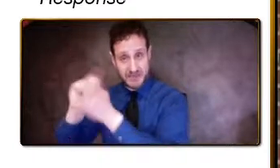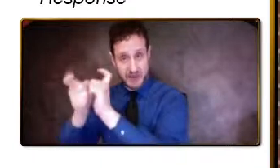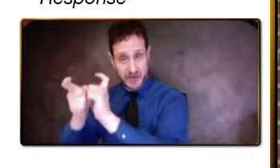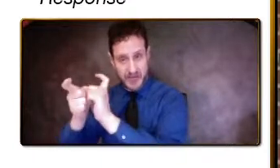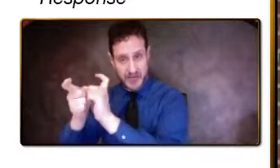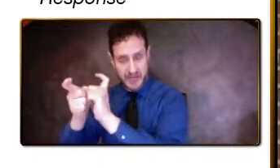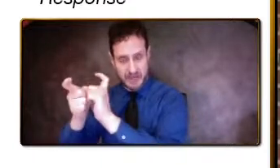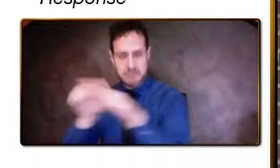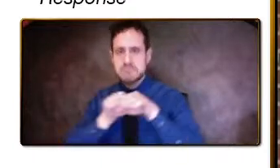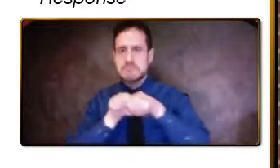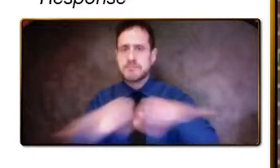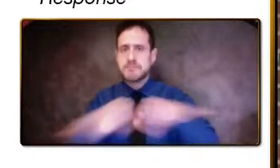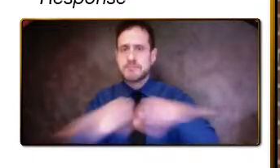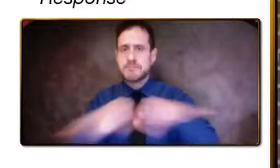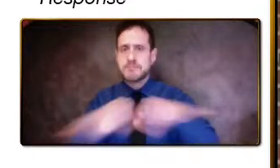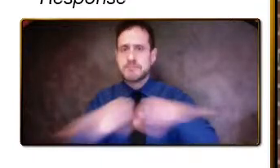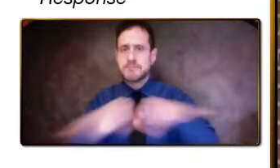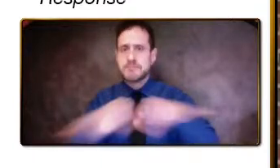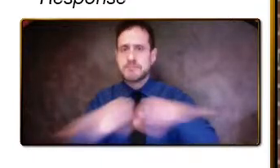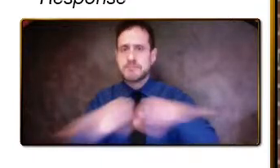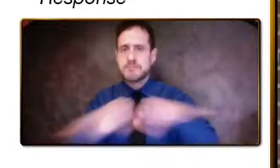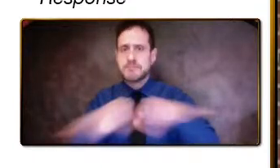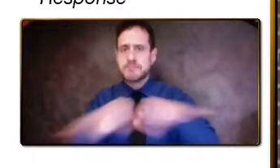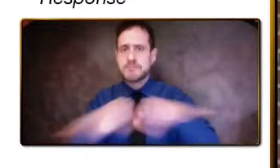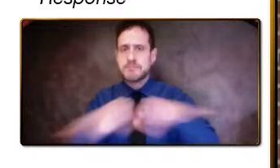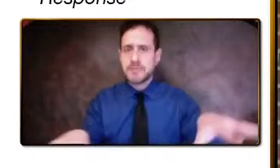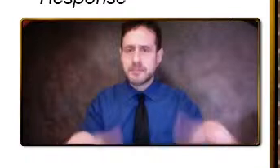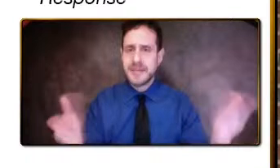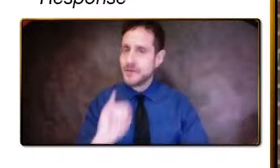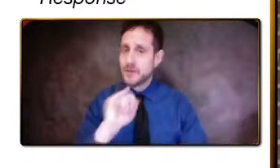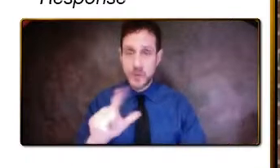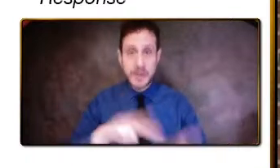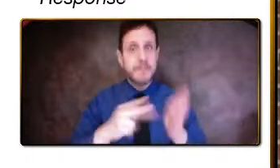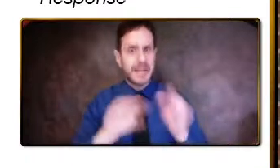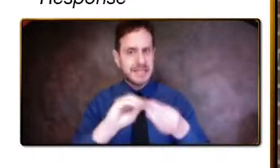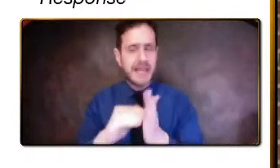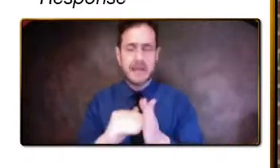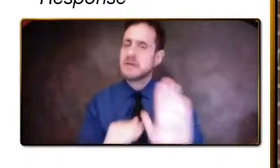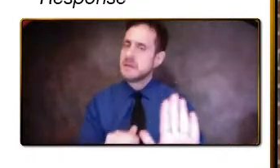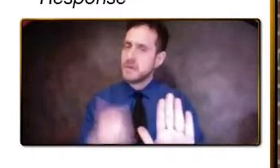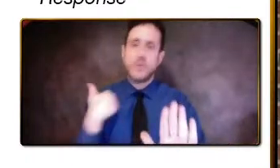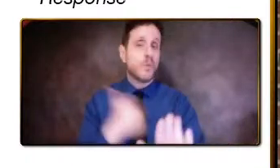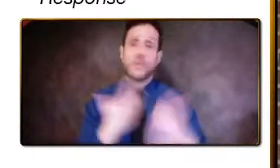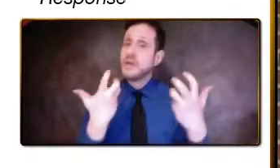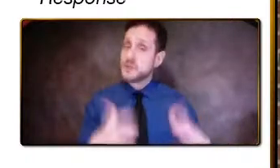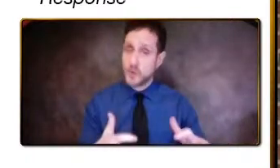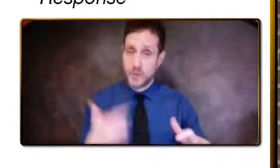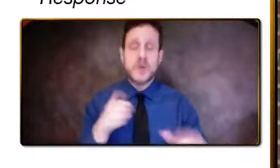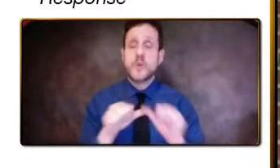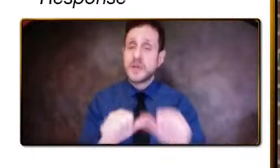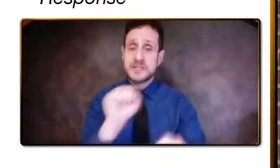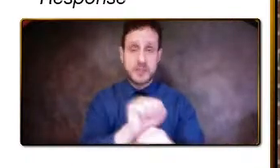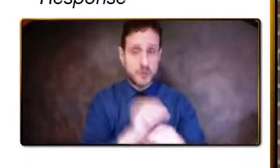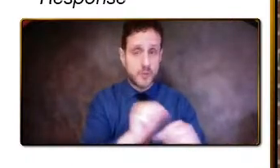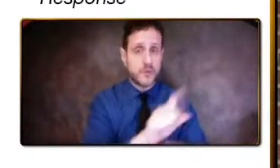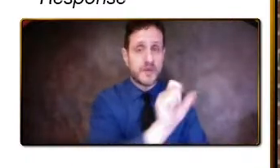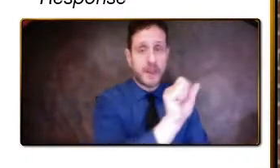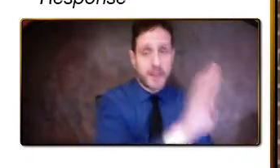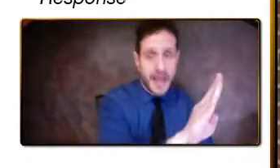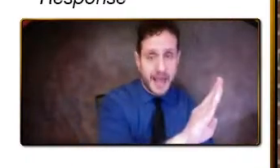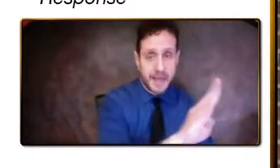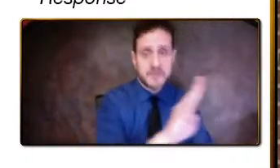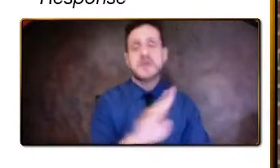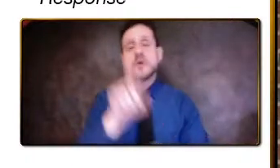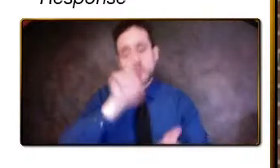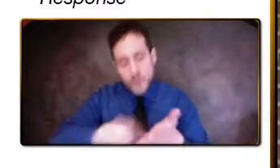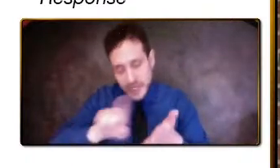don't want to go. We will continue to work with our academic partners, our laboratory partners,